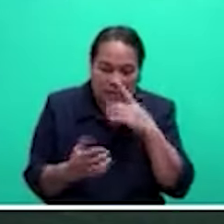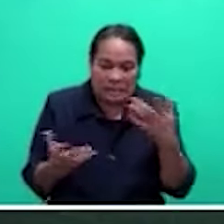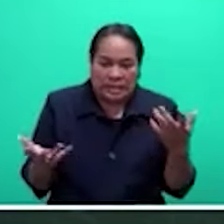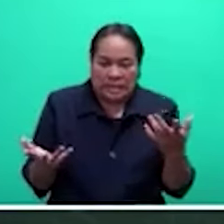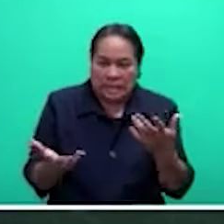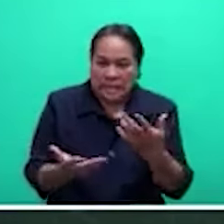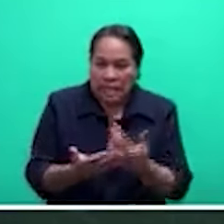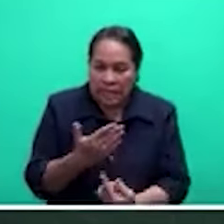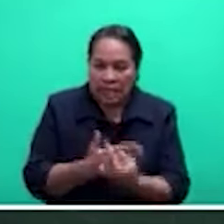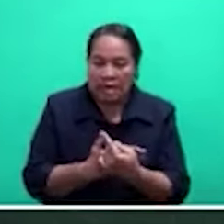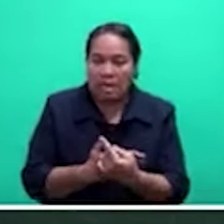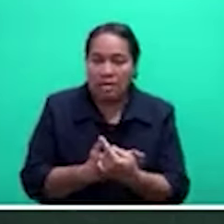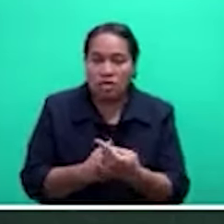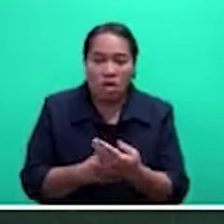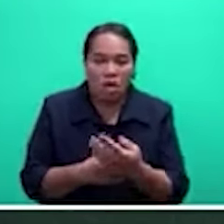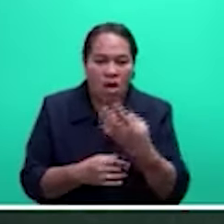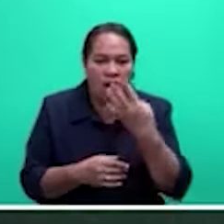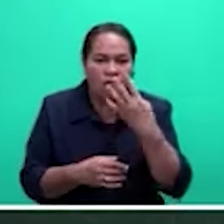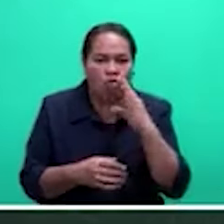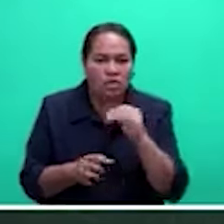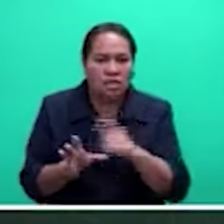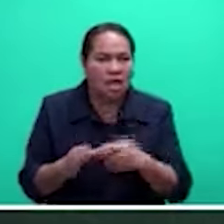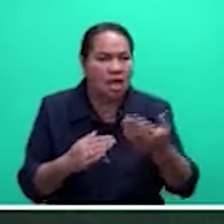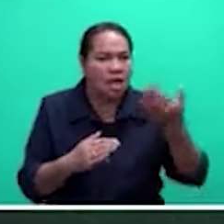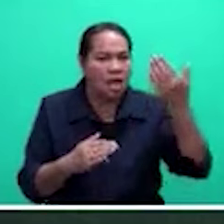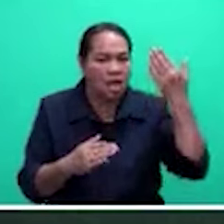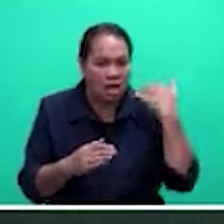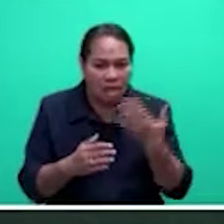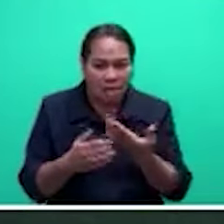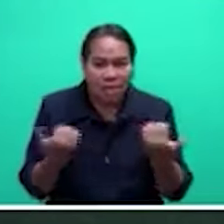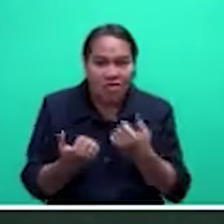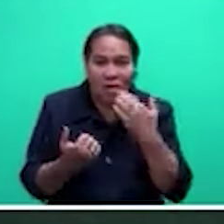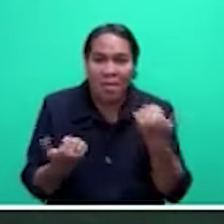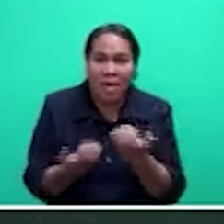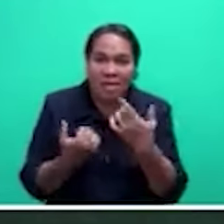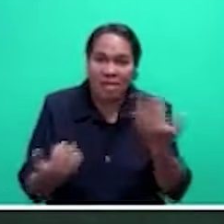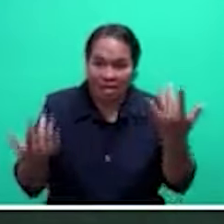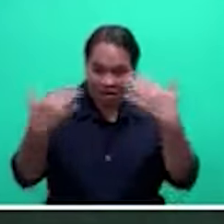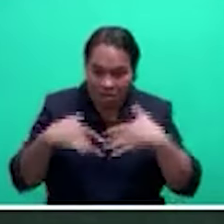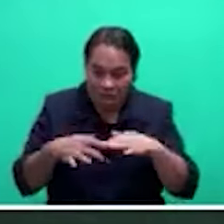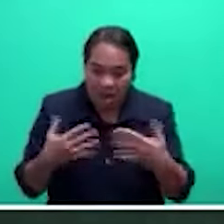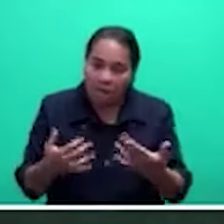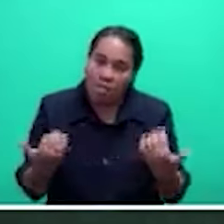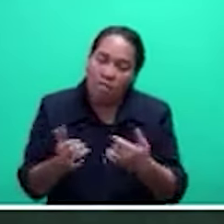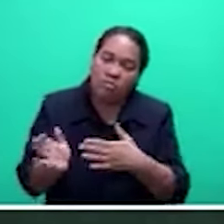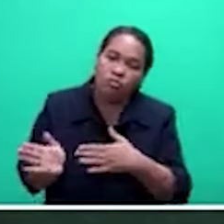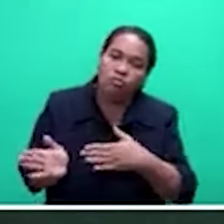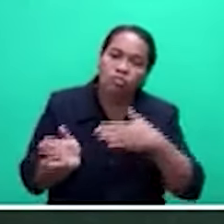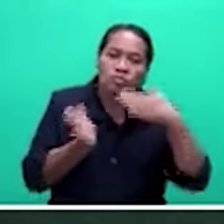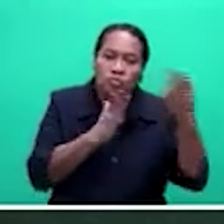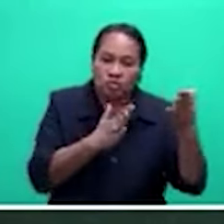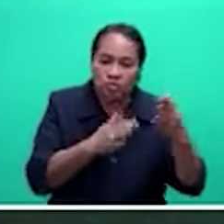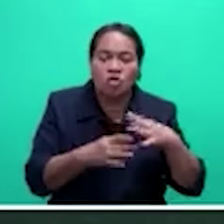country, during the last four decades, the reverse has been the case. Immigrants from Fiji were estimated to